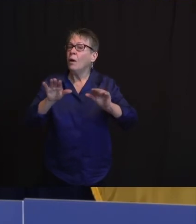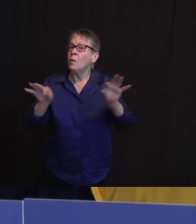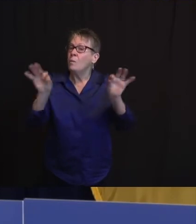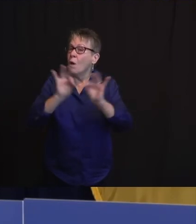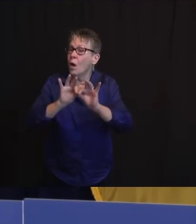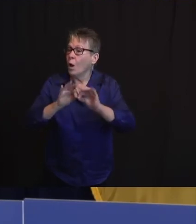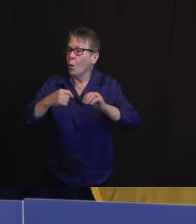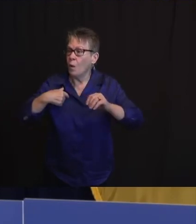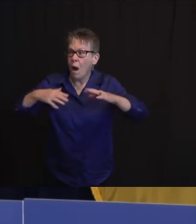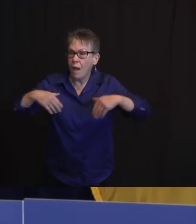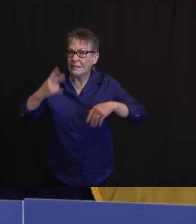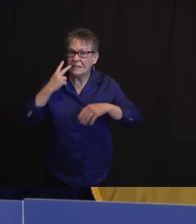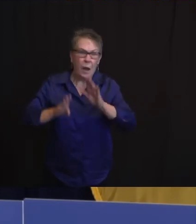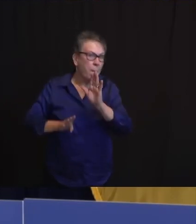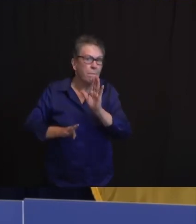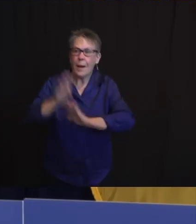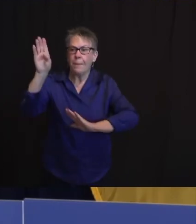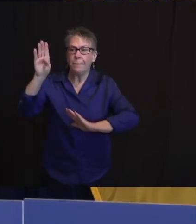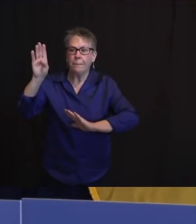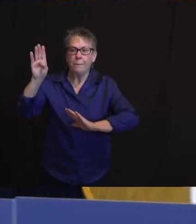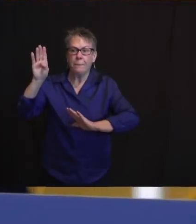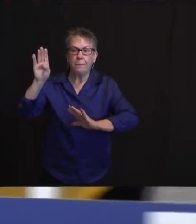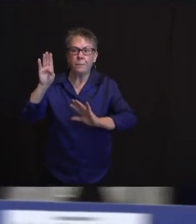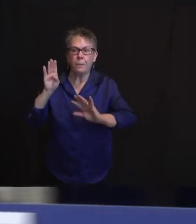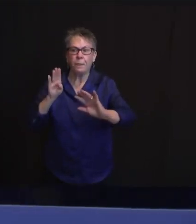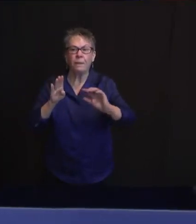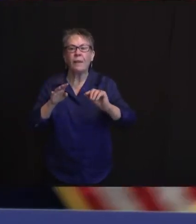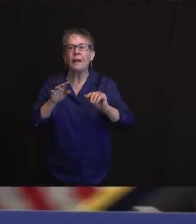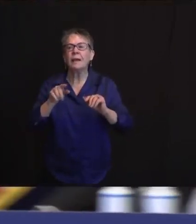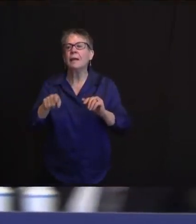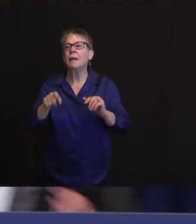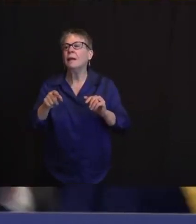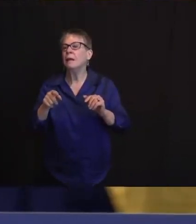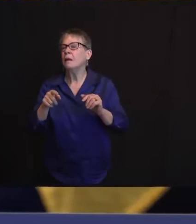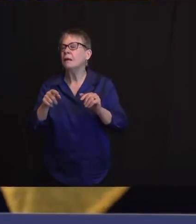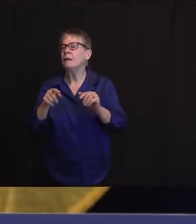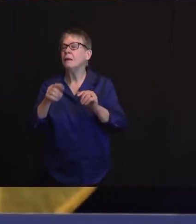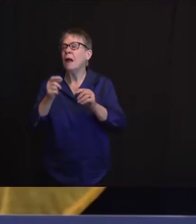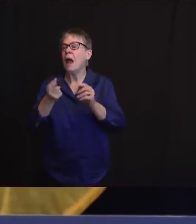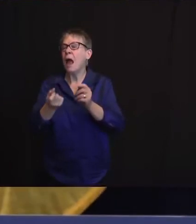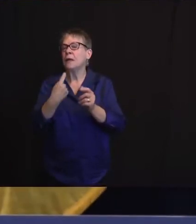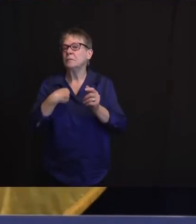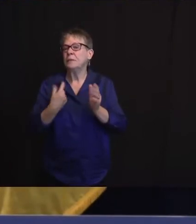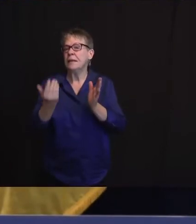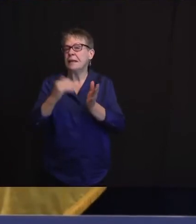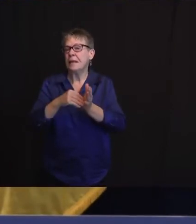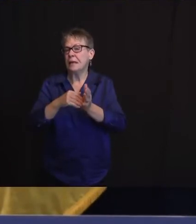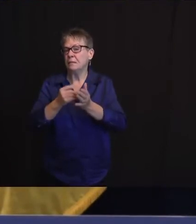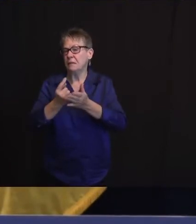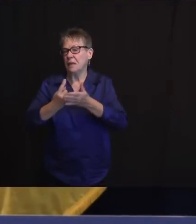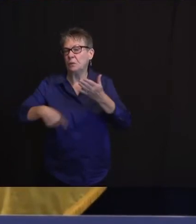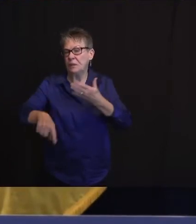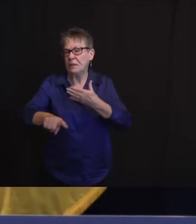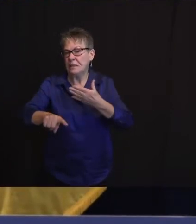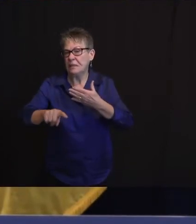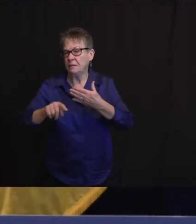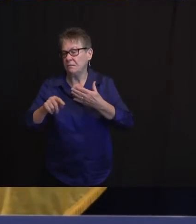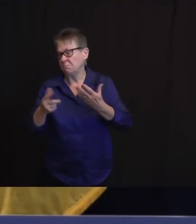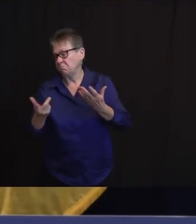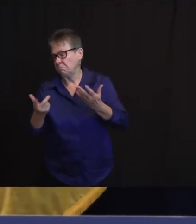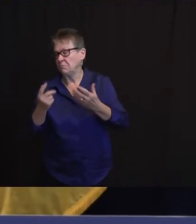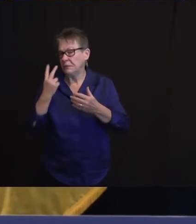from now, I'll feel a lot more comfortable with the answers. Again, too early to declare victory or defeat. And importantly, one of the models that we discussed now